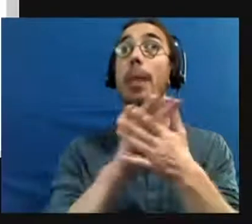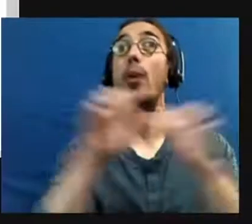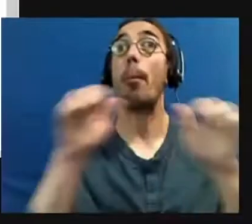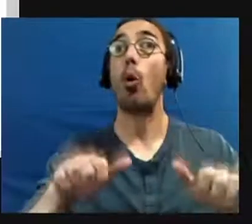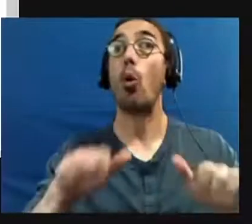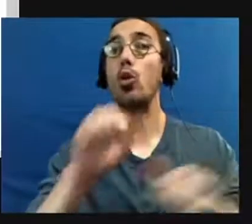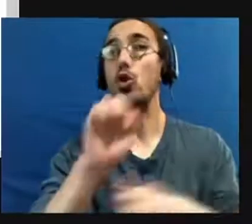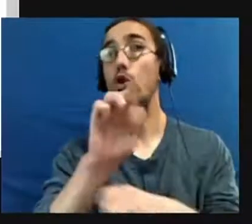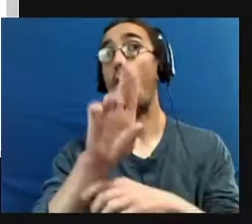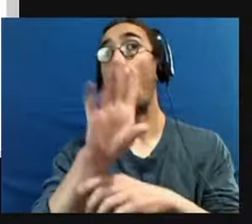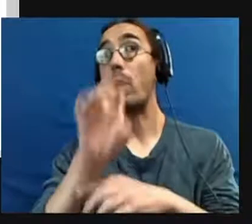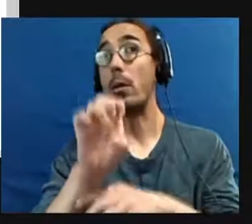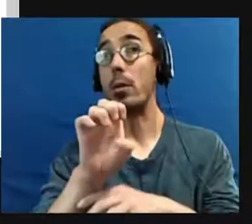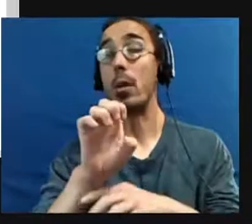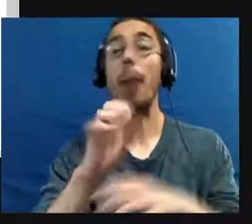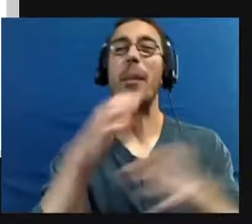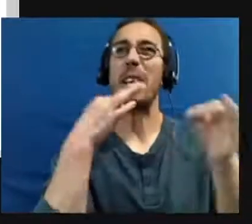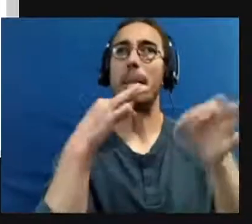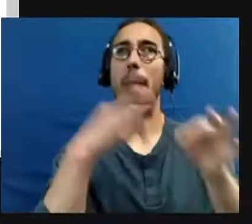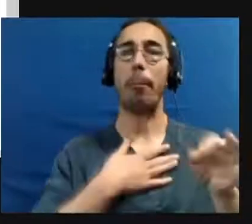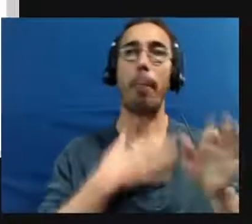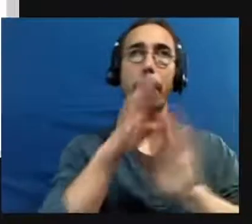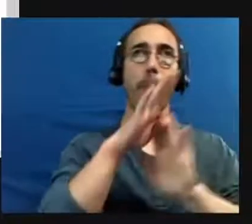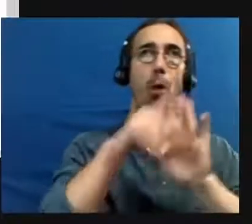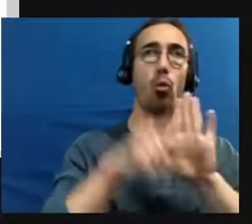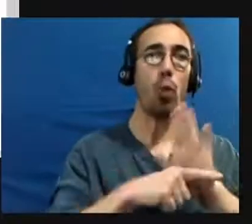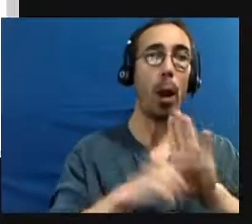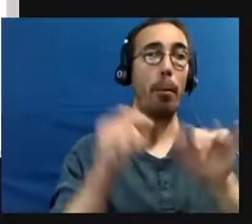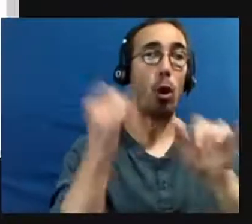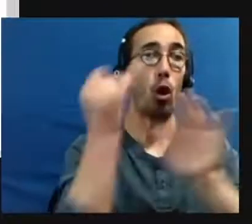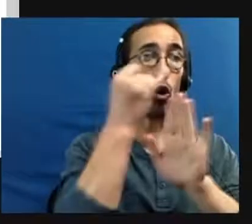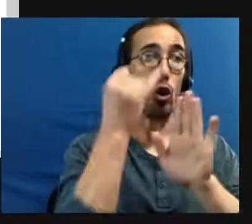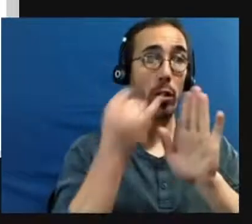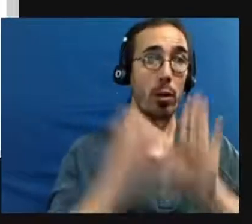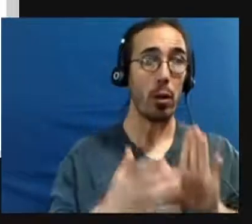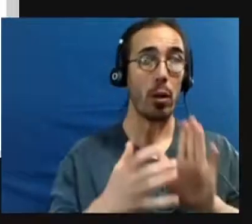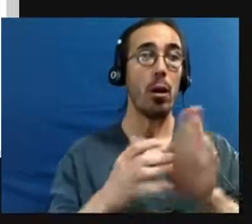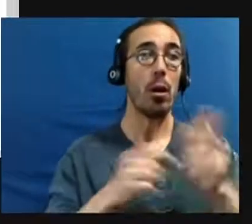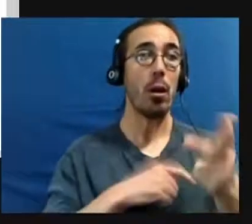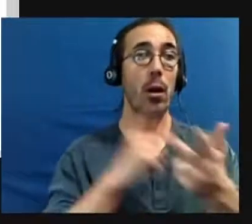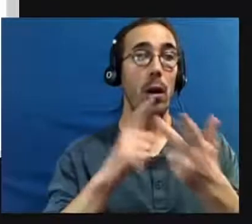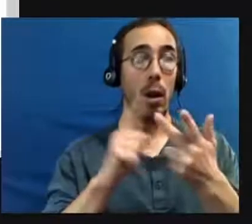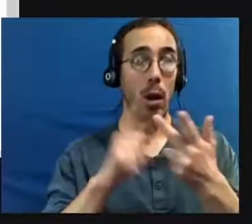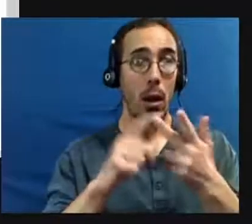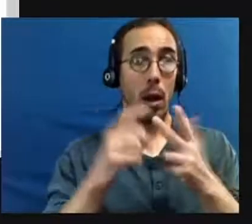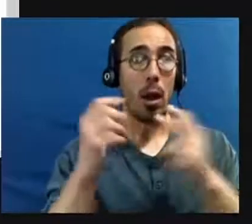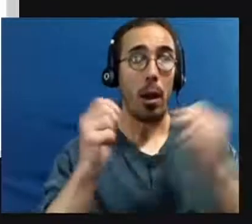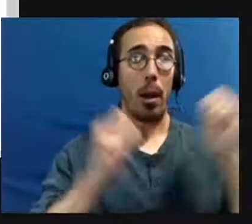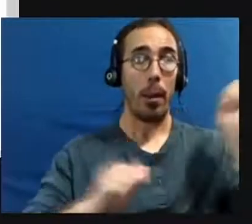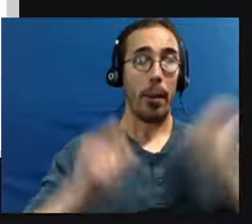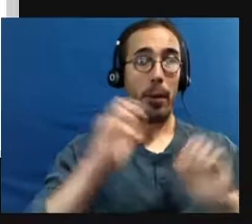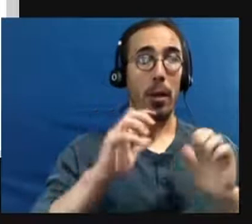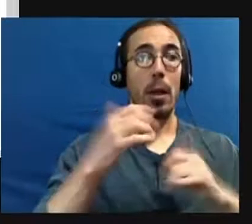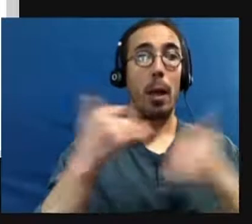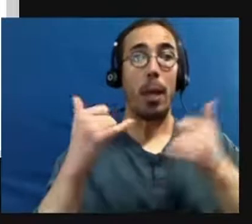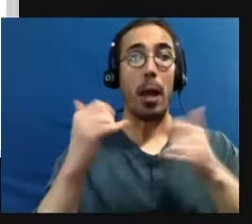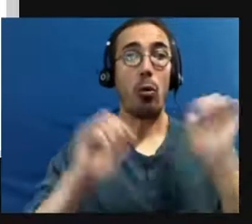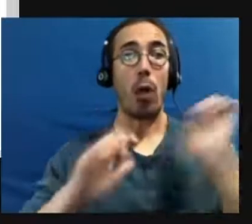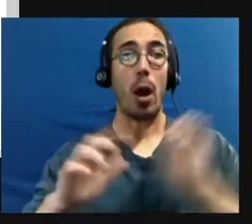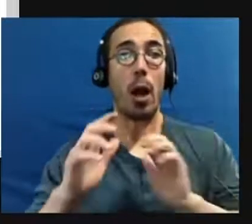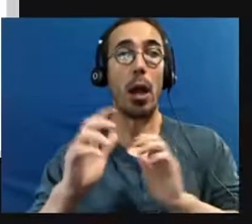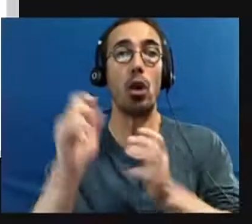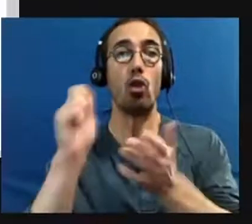my background. So I'm an artist first, poet, playwright, performer. I'm working on a novel. I take pictures